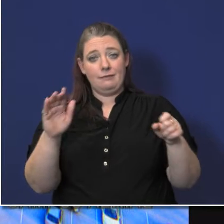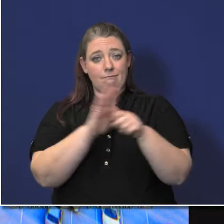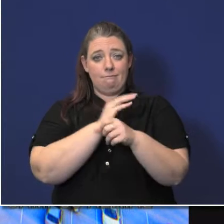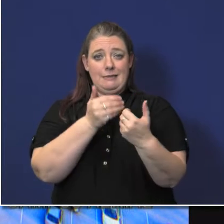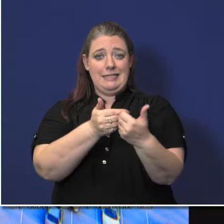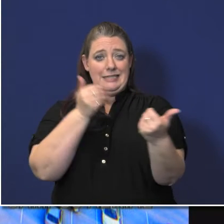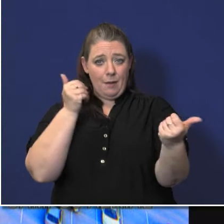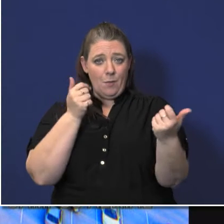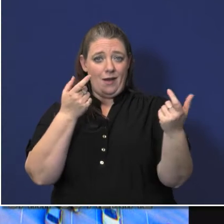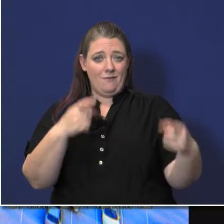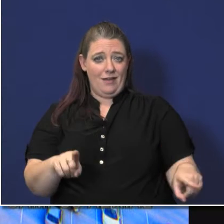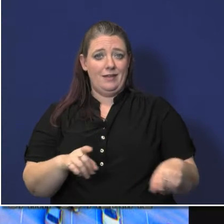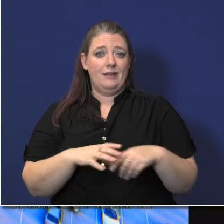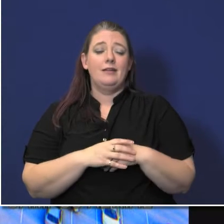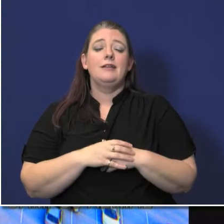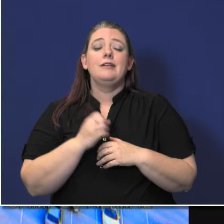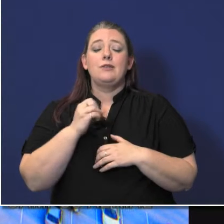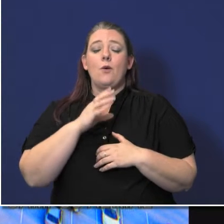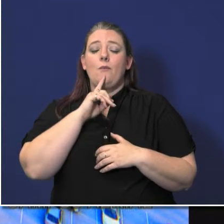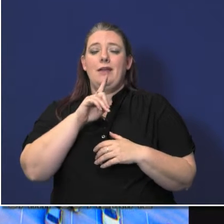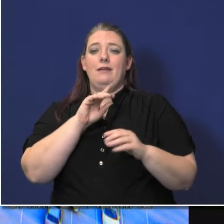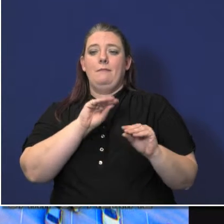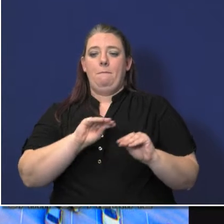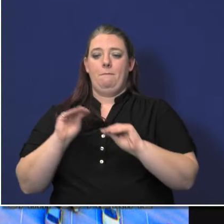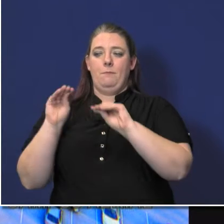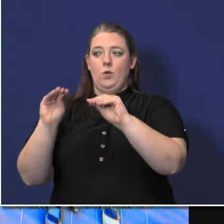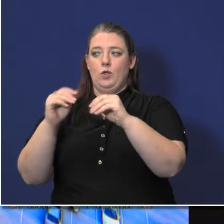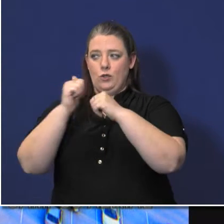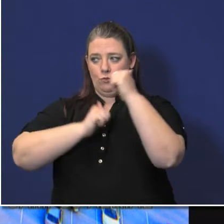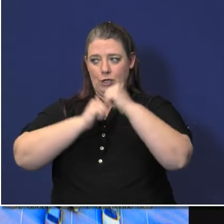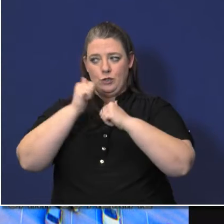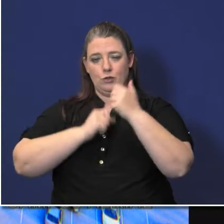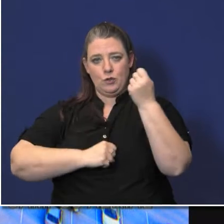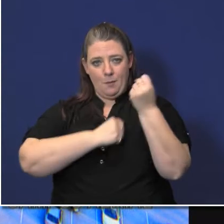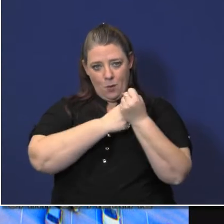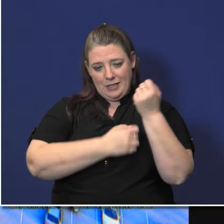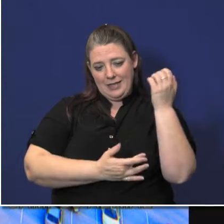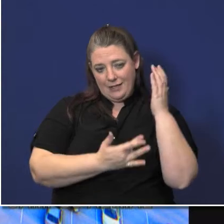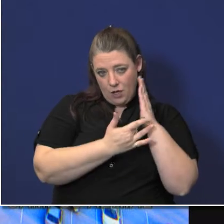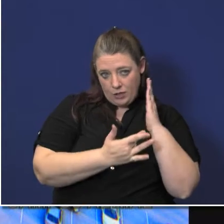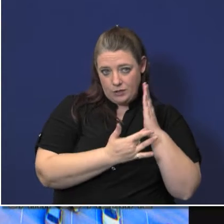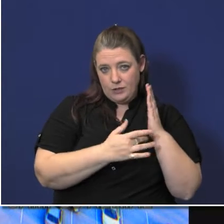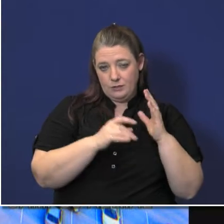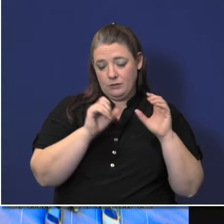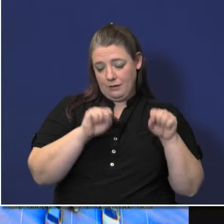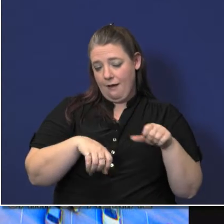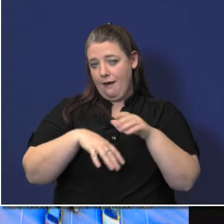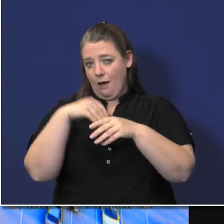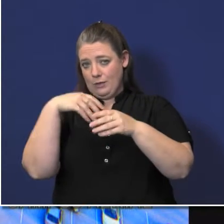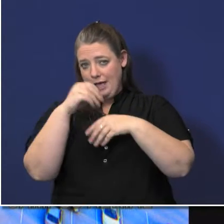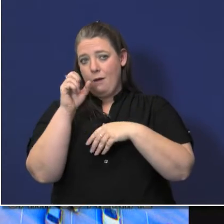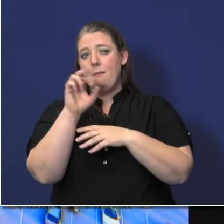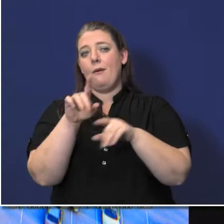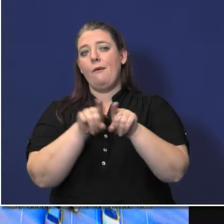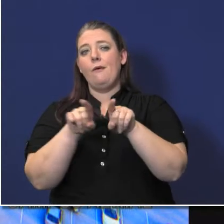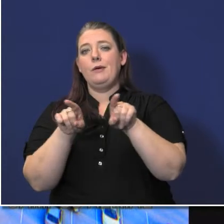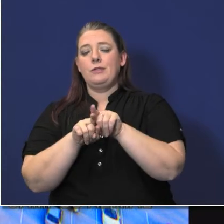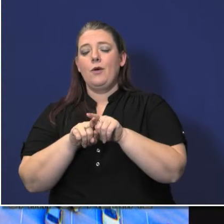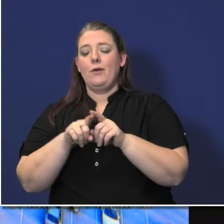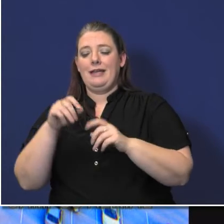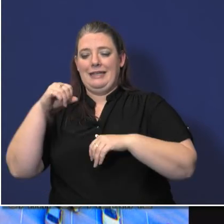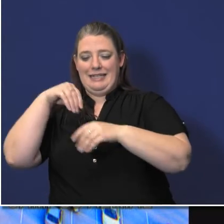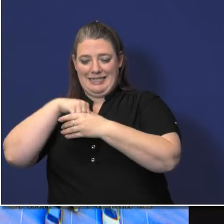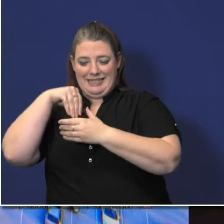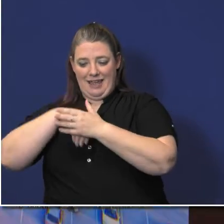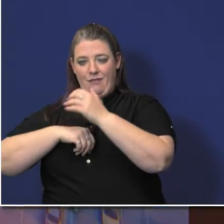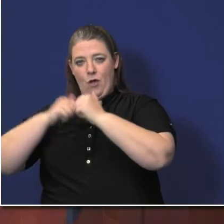event. So we've put infrastructure in place both to support the technology so that you could have something out there, but also in the architecture itself